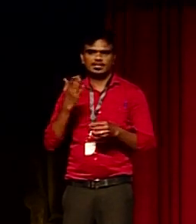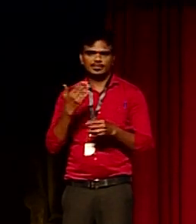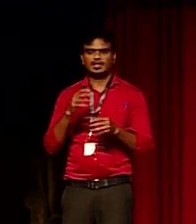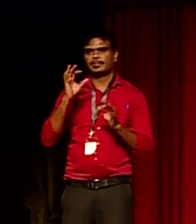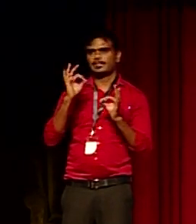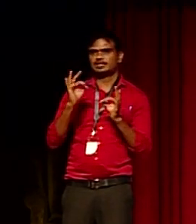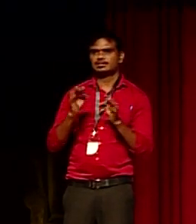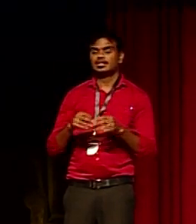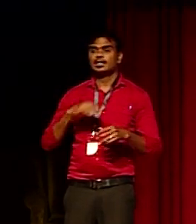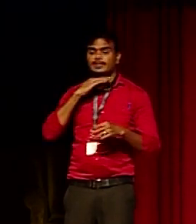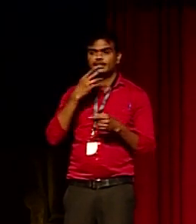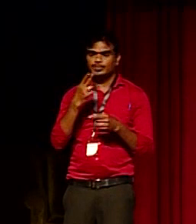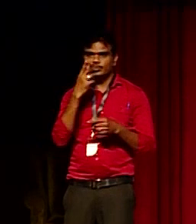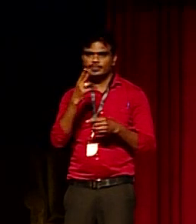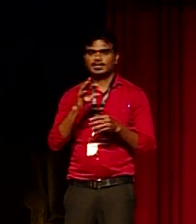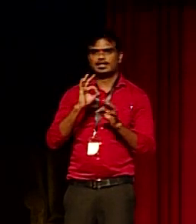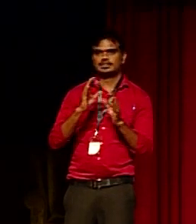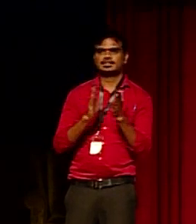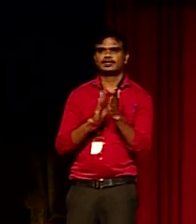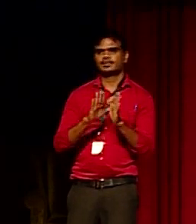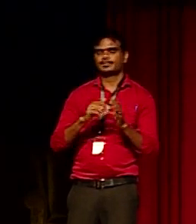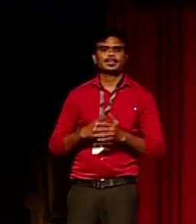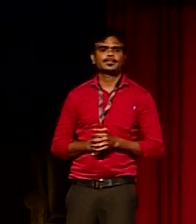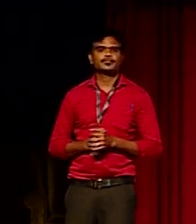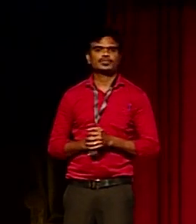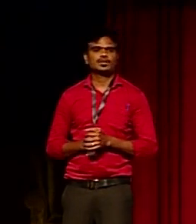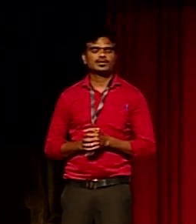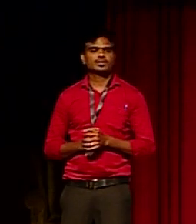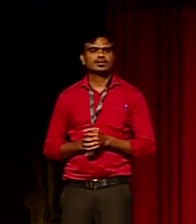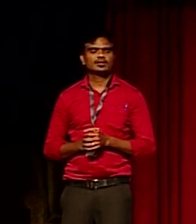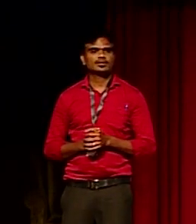very good because patients will know that now the knee is stable.